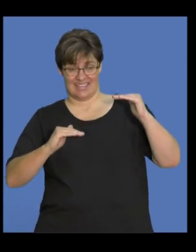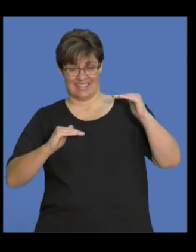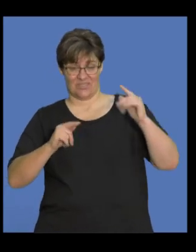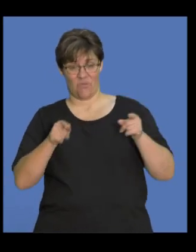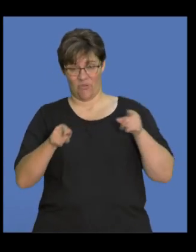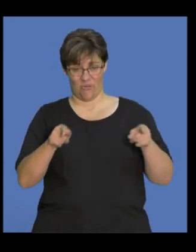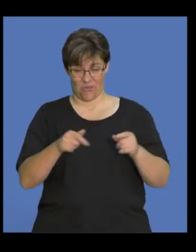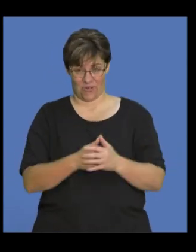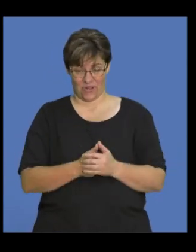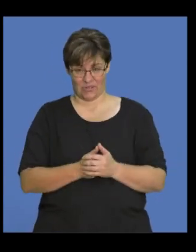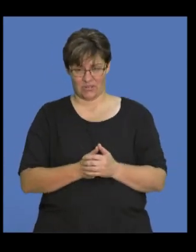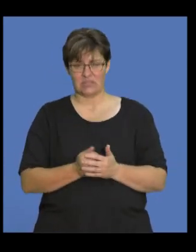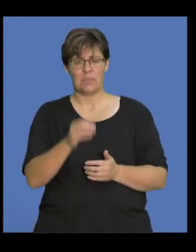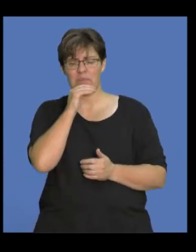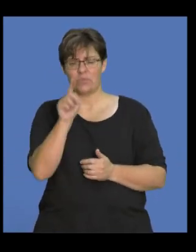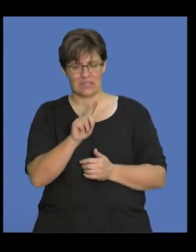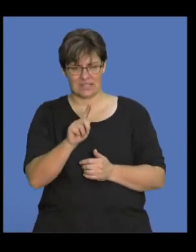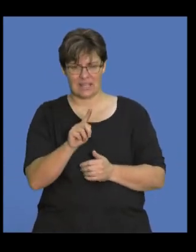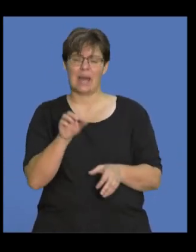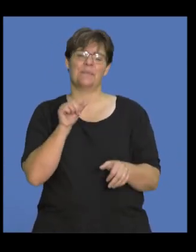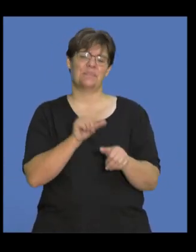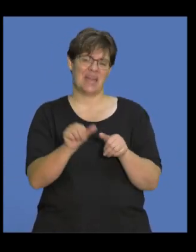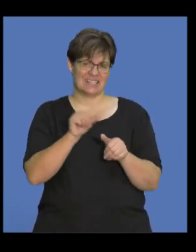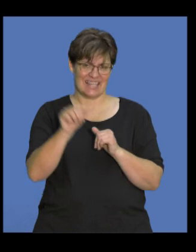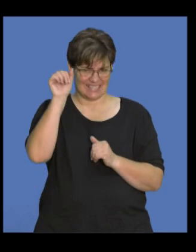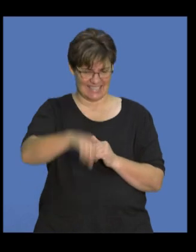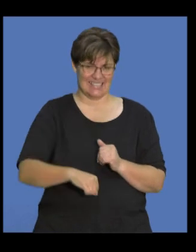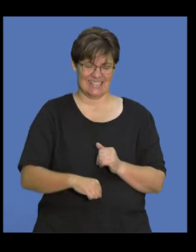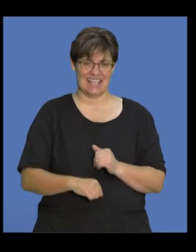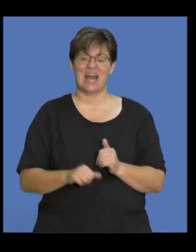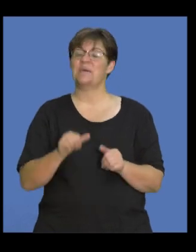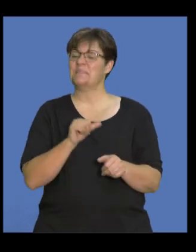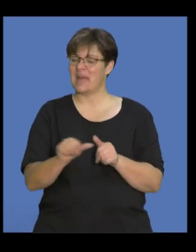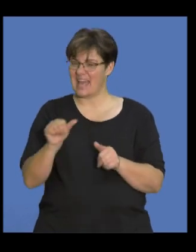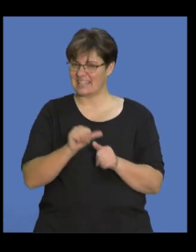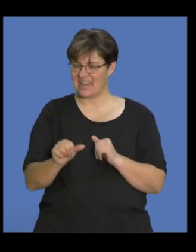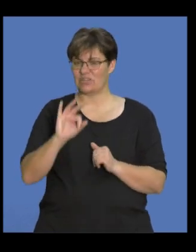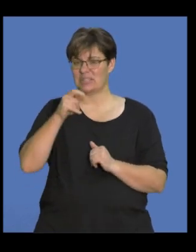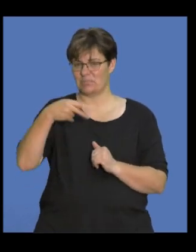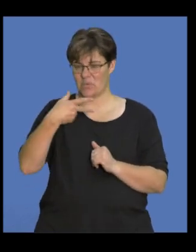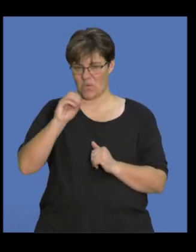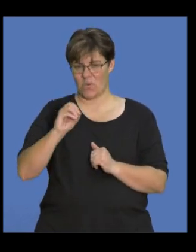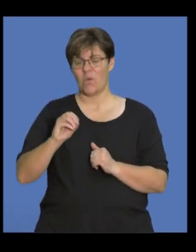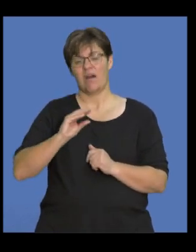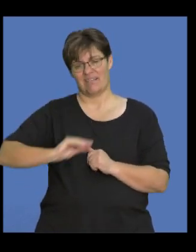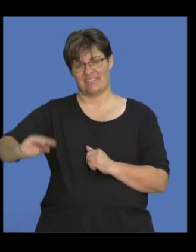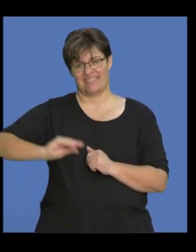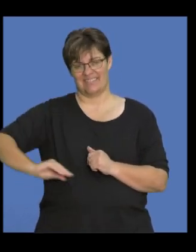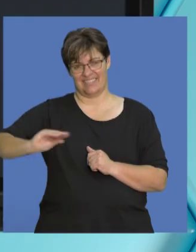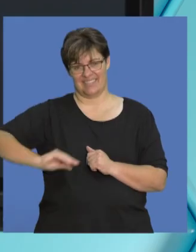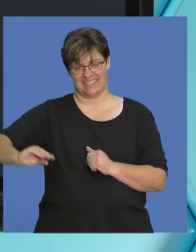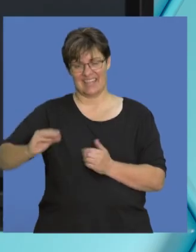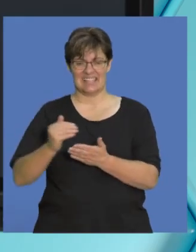option. So what does this mean? Yes, yes, yes. It's actually better for SIPO to take up